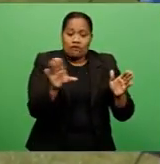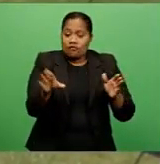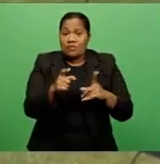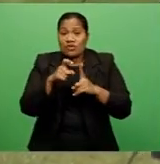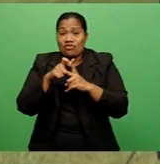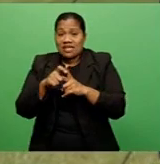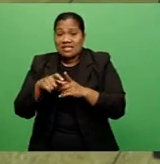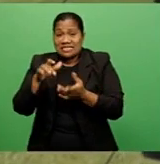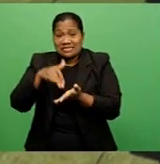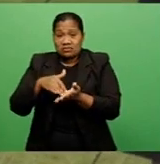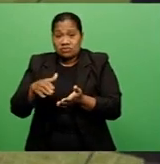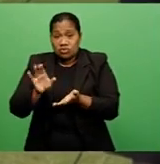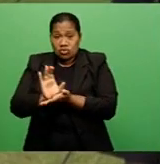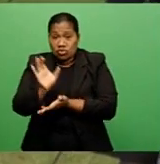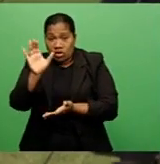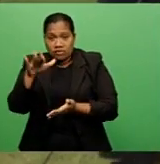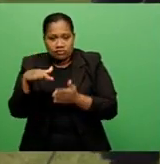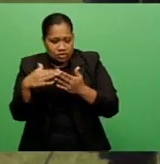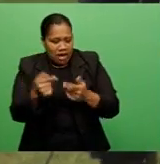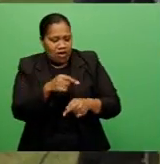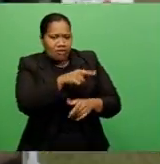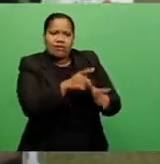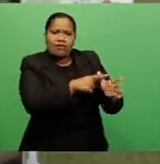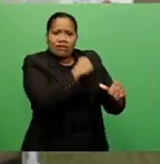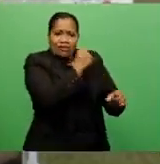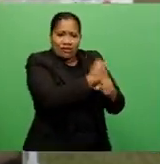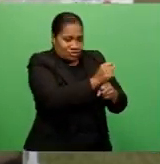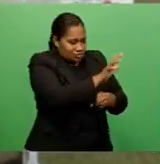these tents, which will now be their temporary home.